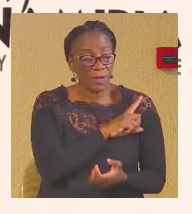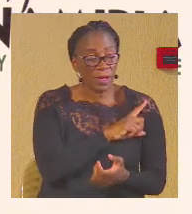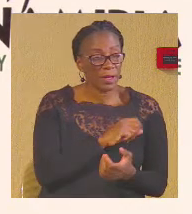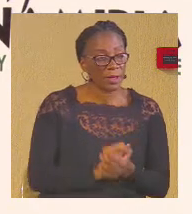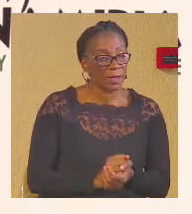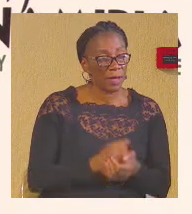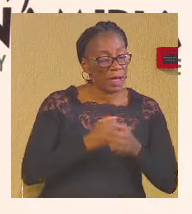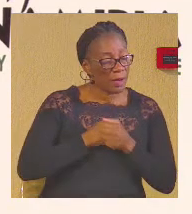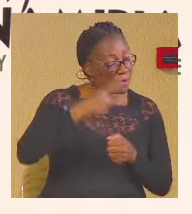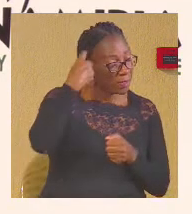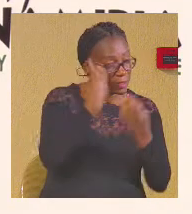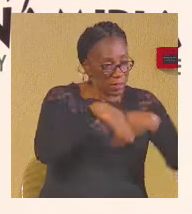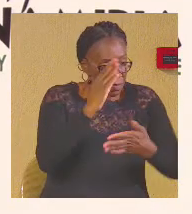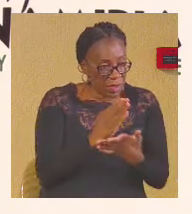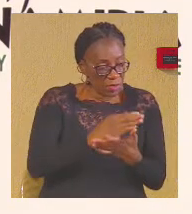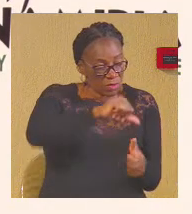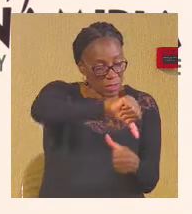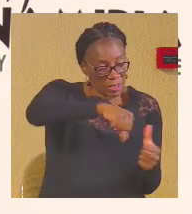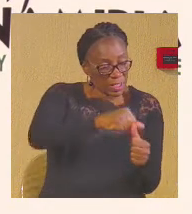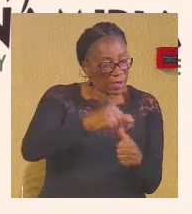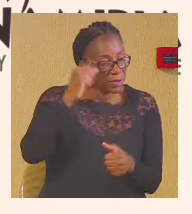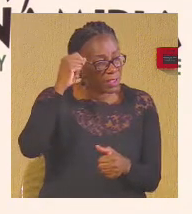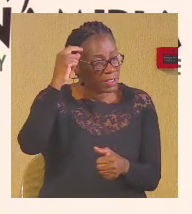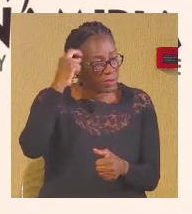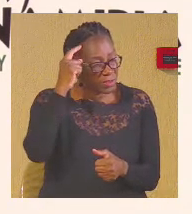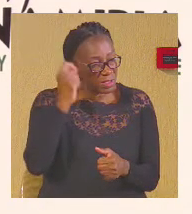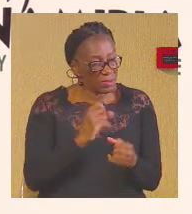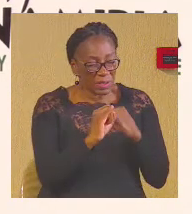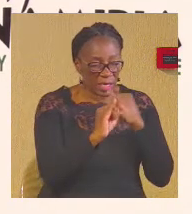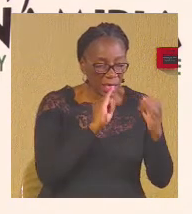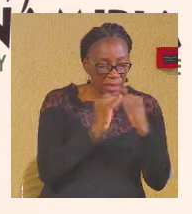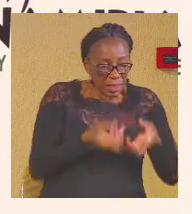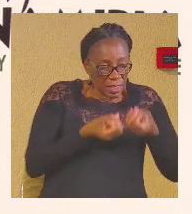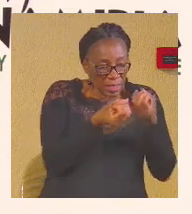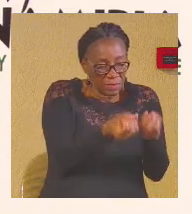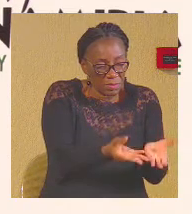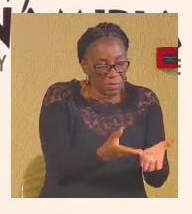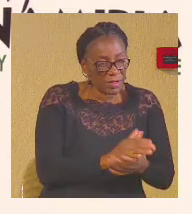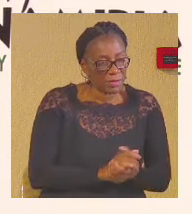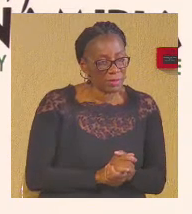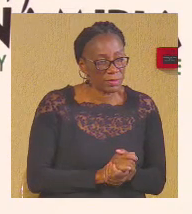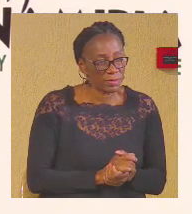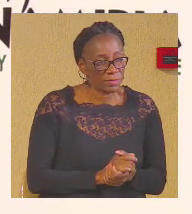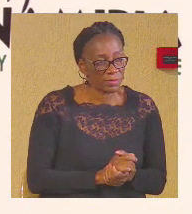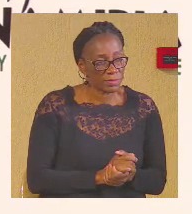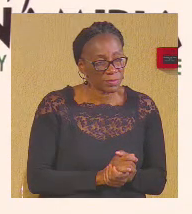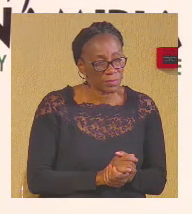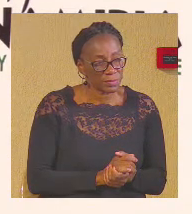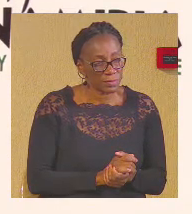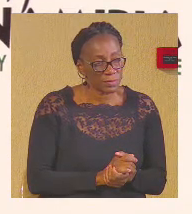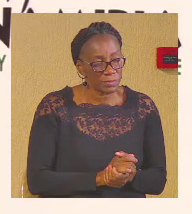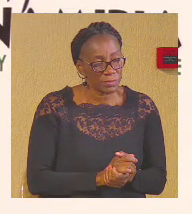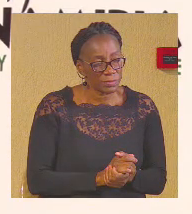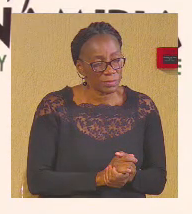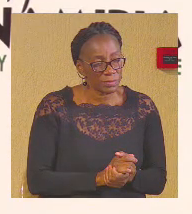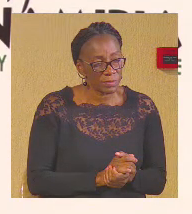that psychosocial support is provided for persons that are subjected to quarantine. And the message